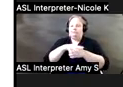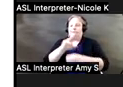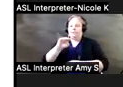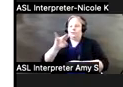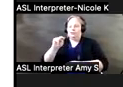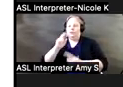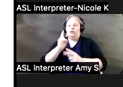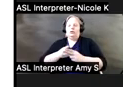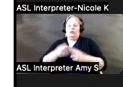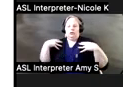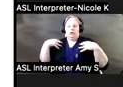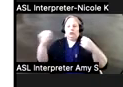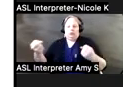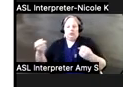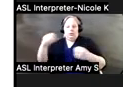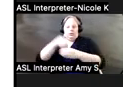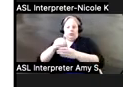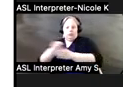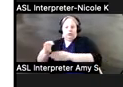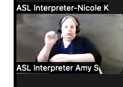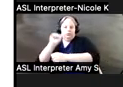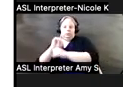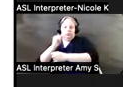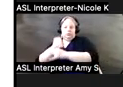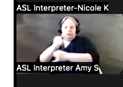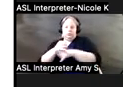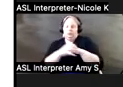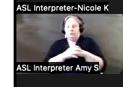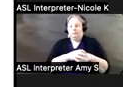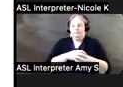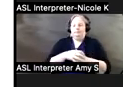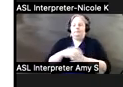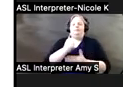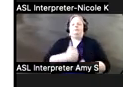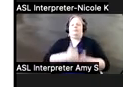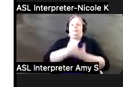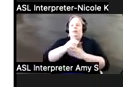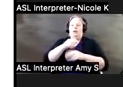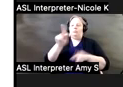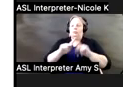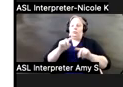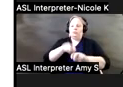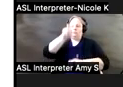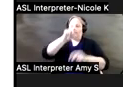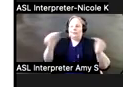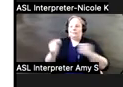Rehab Institute, one of the patients I was working with, the high level spinal cord injury, told me he wanted to play video games